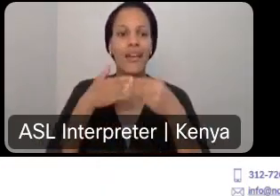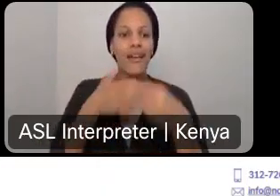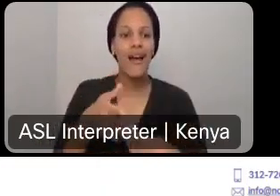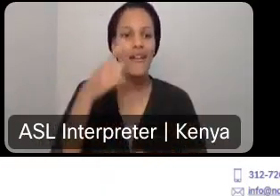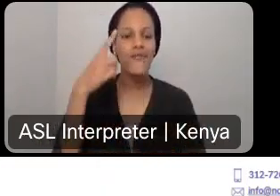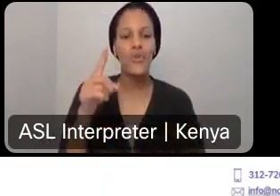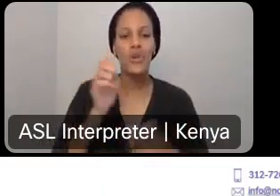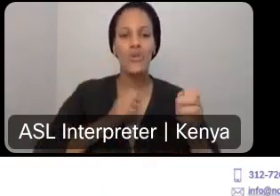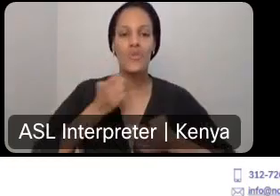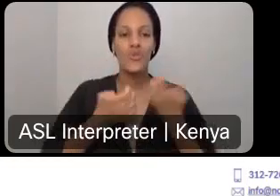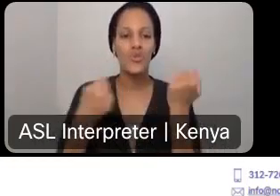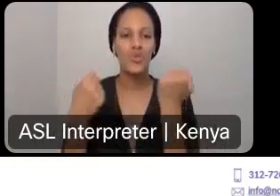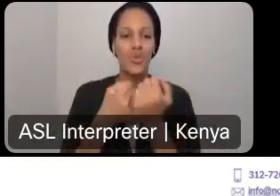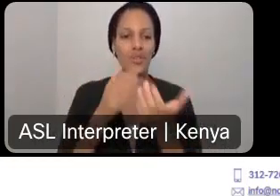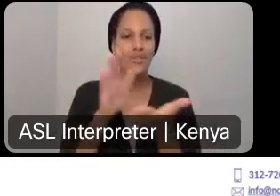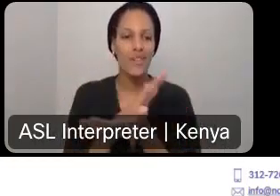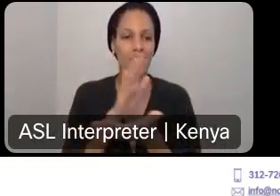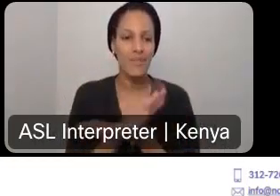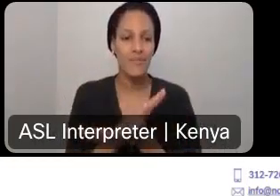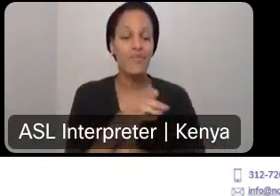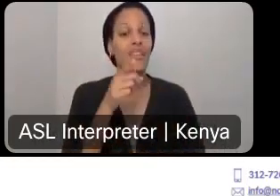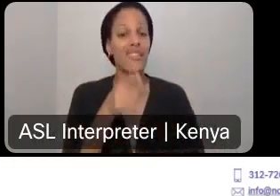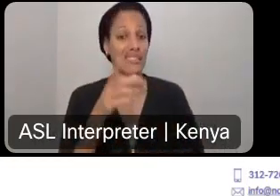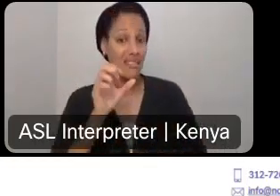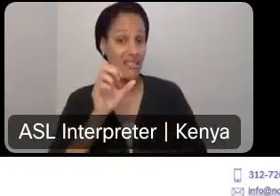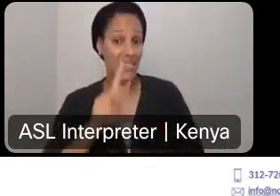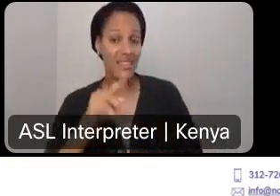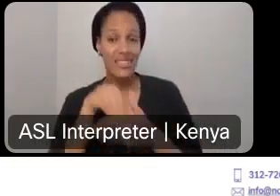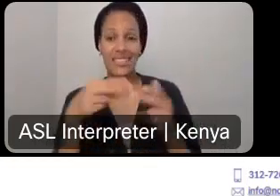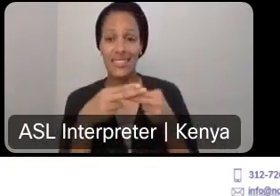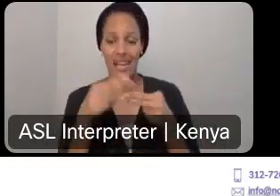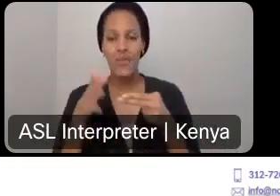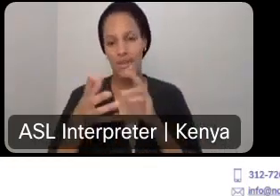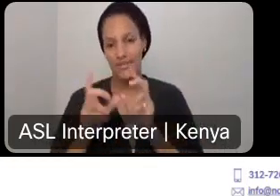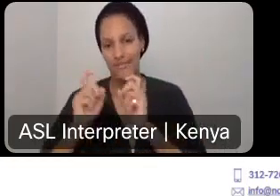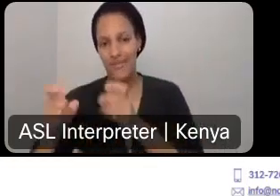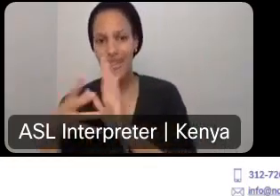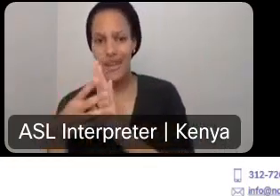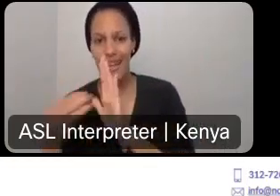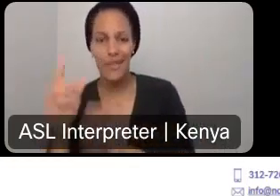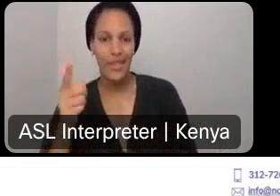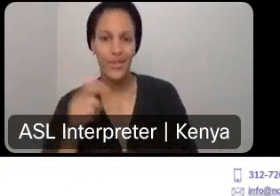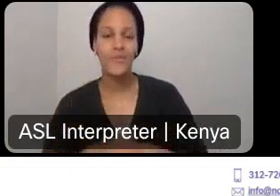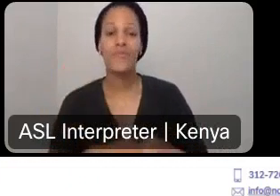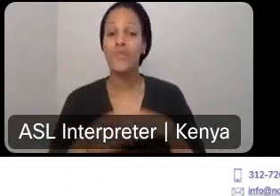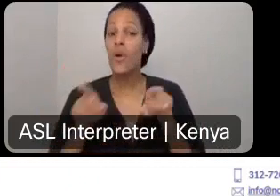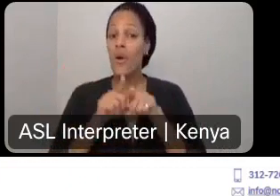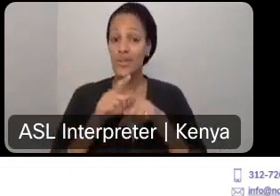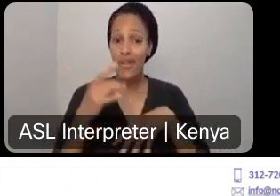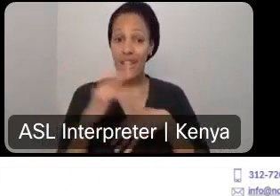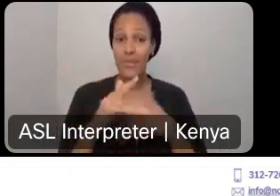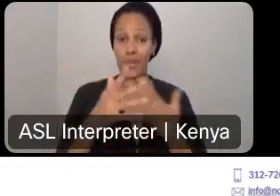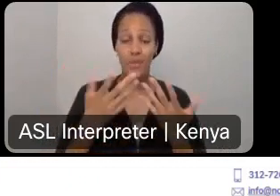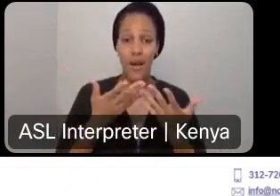document in these slides, which you will get a copy of later. This is currently available in English,